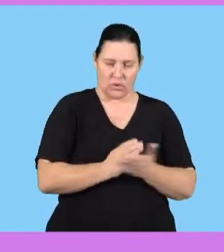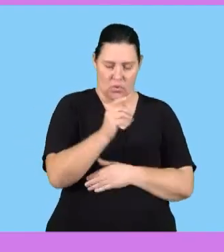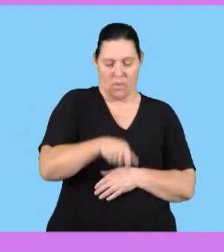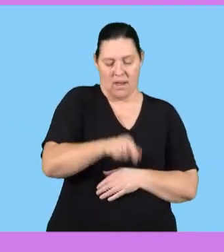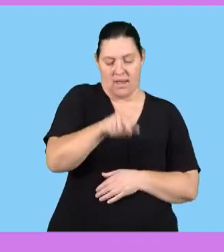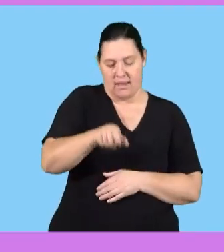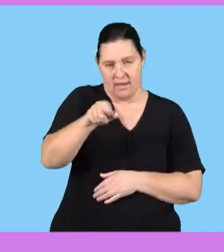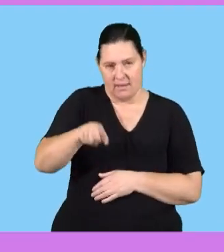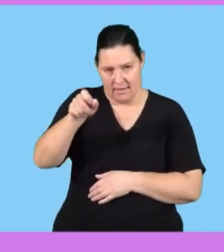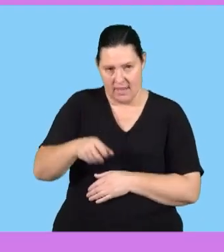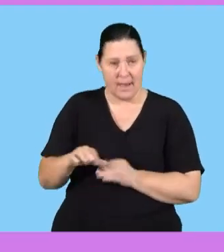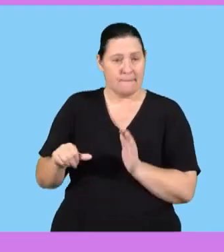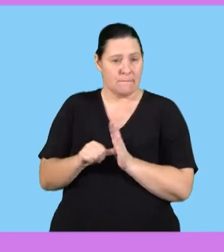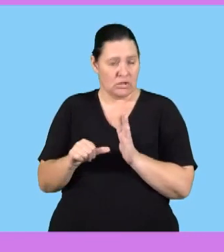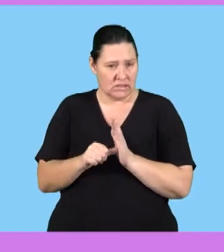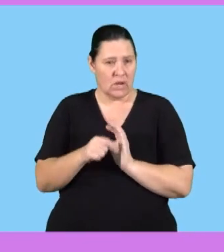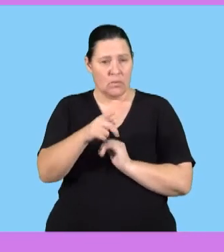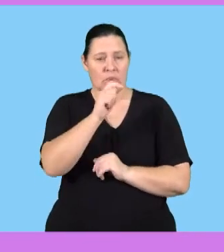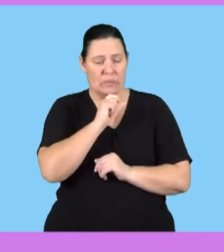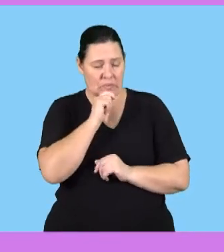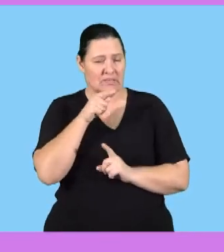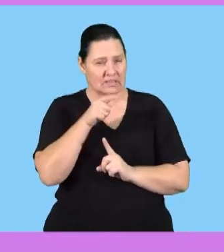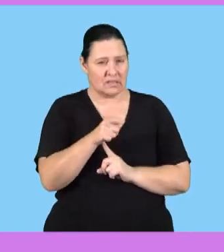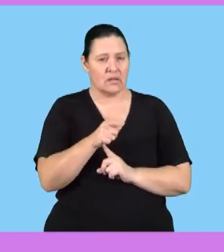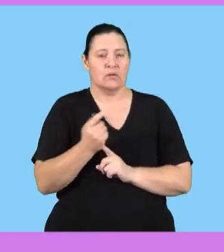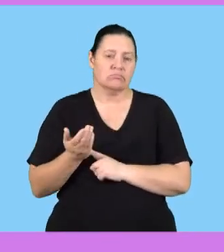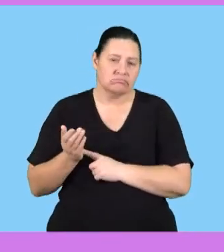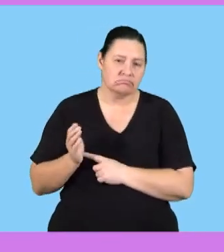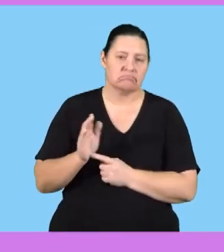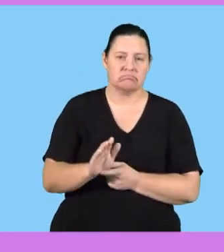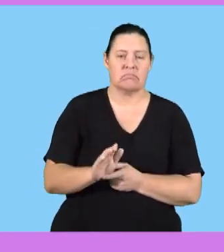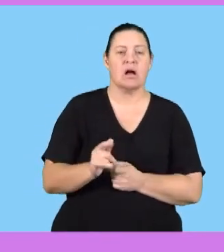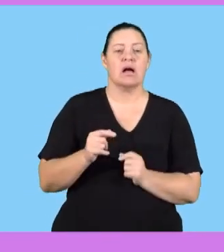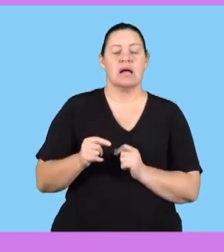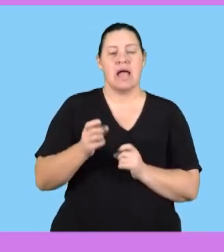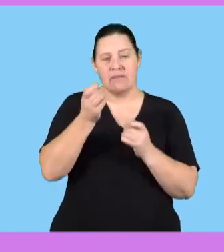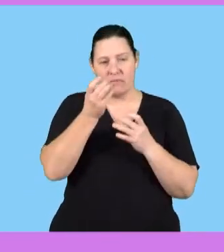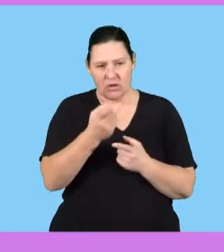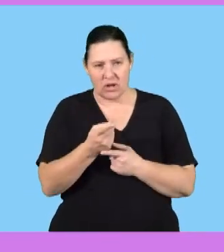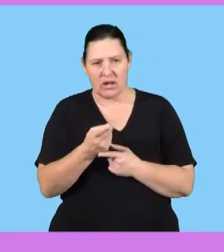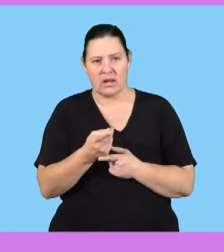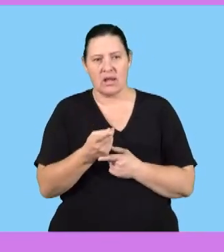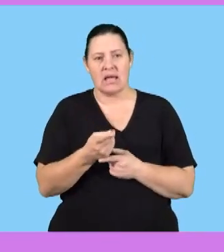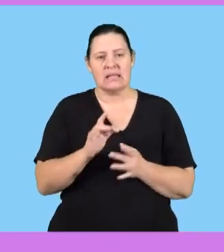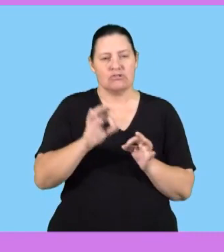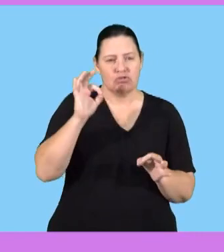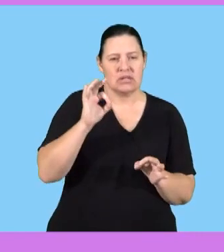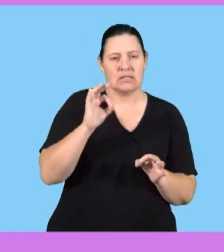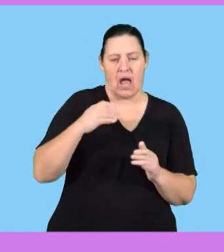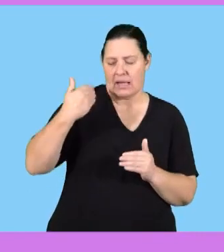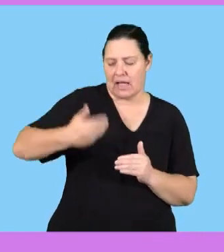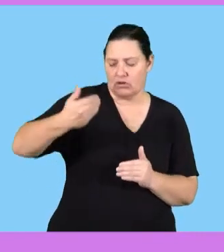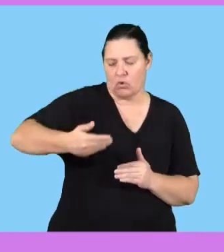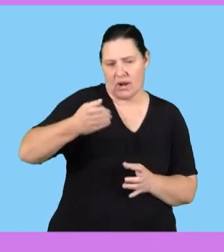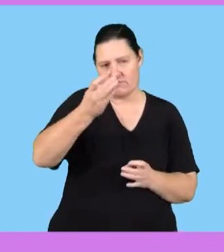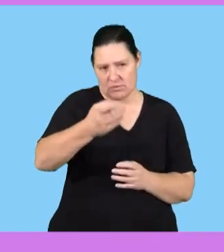means of bars. Also important is that we use bar graphs to represent discrete categorical